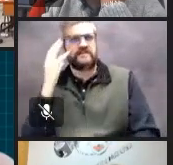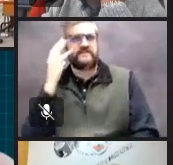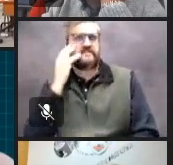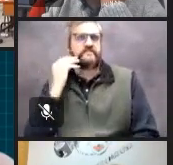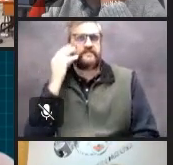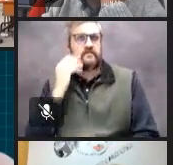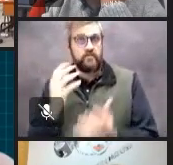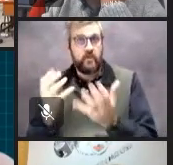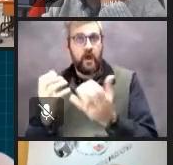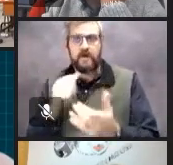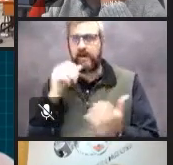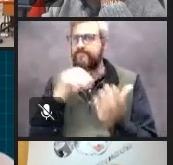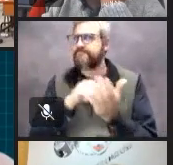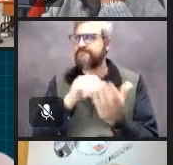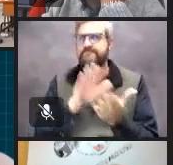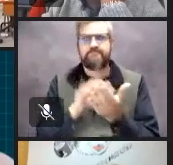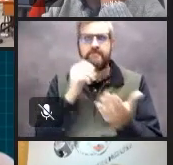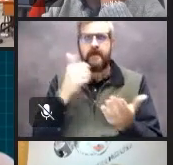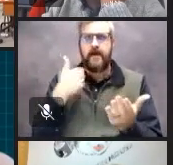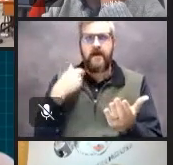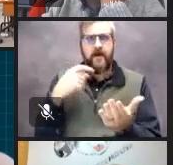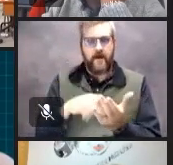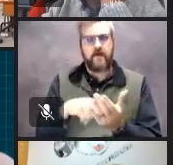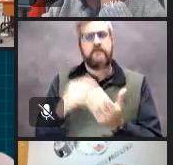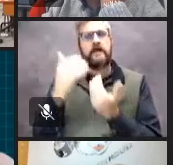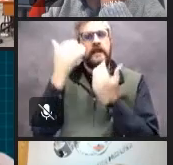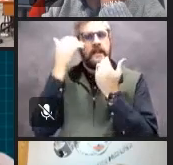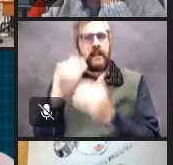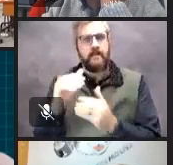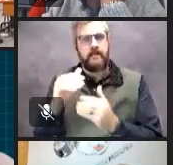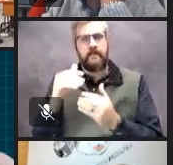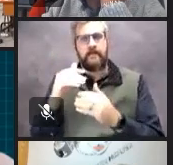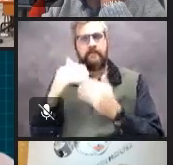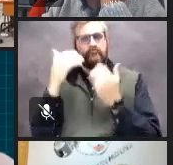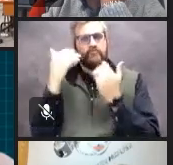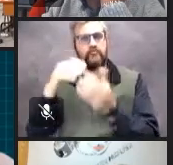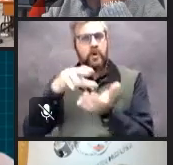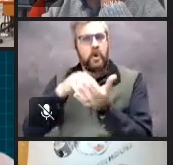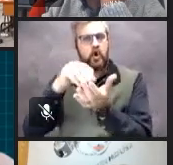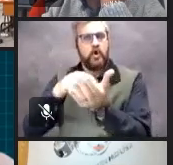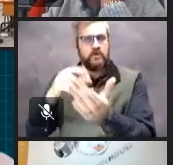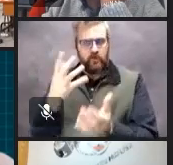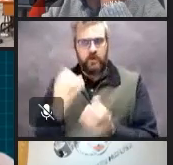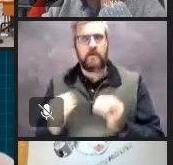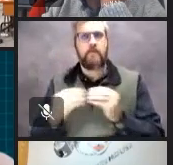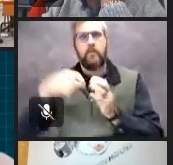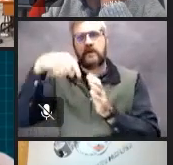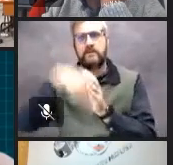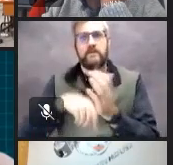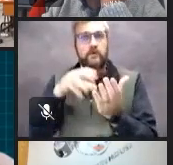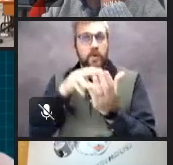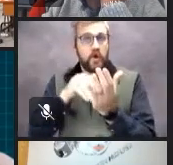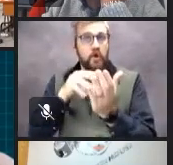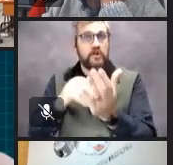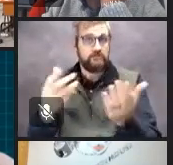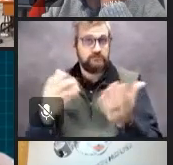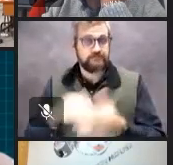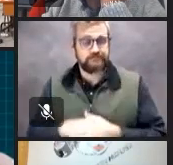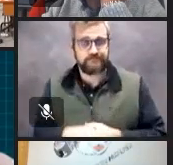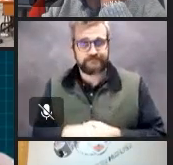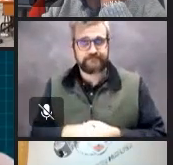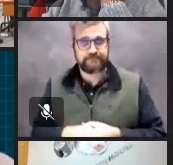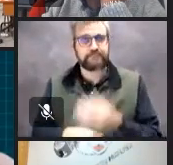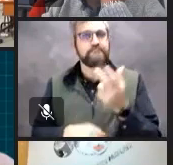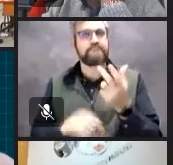their kids, and that was a limiter to the kinds of deep learning that Kentuckians wanted to see come about.